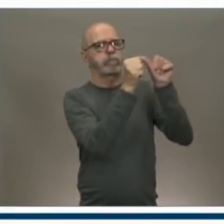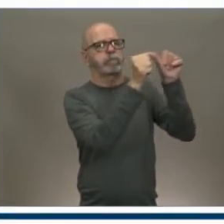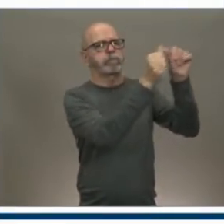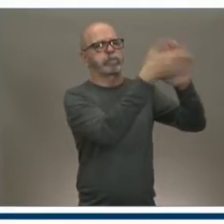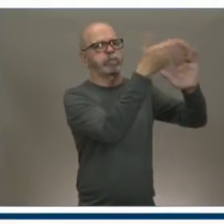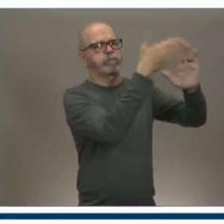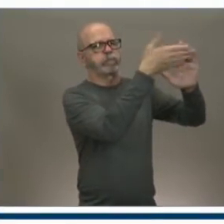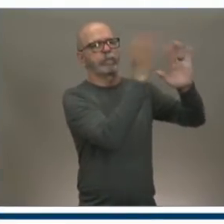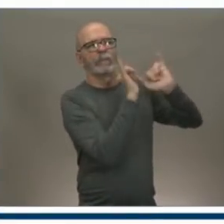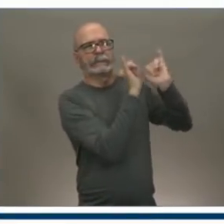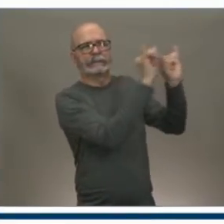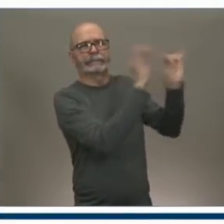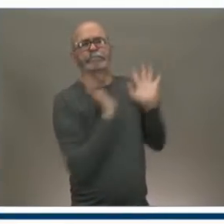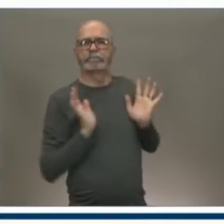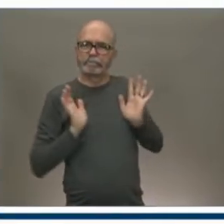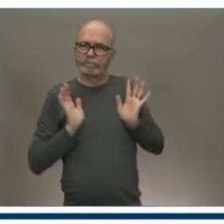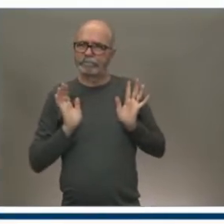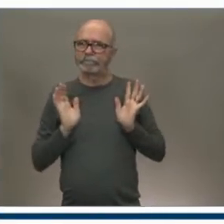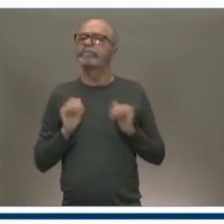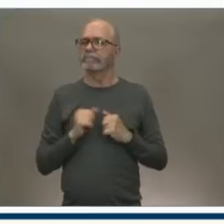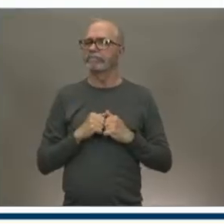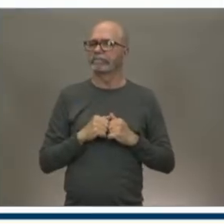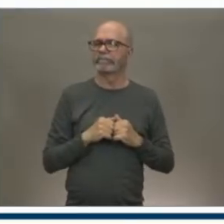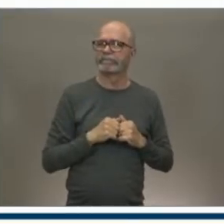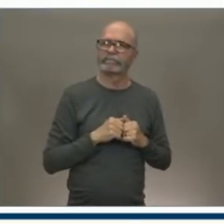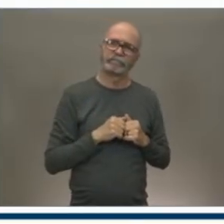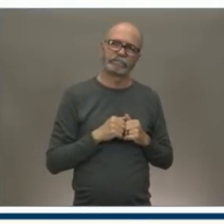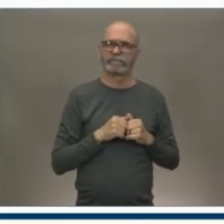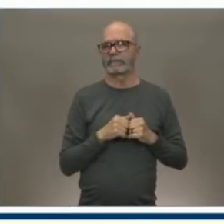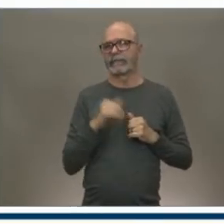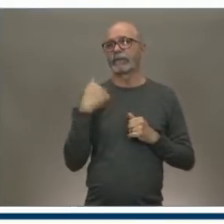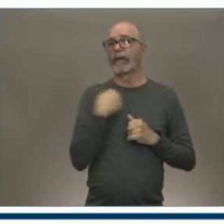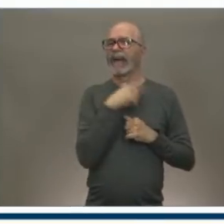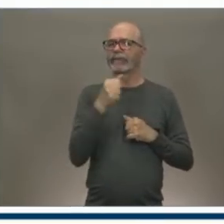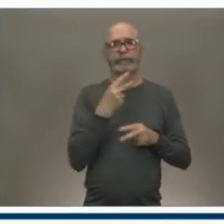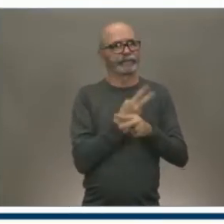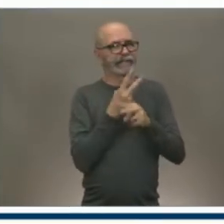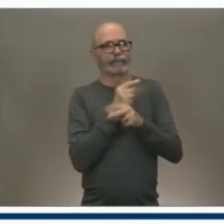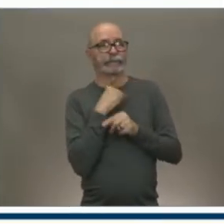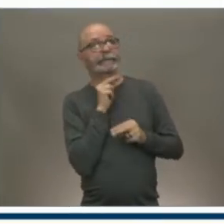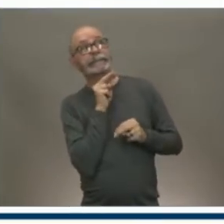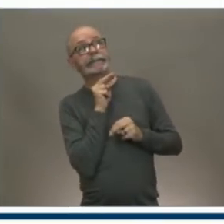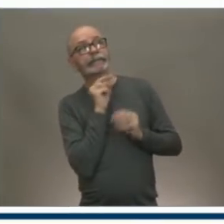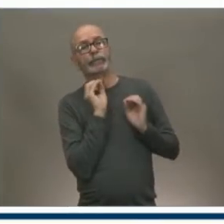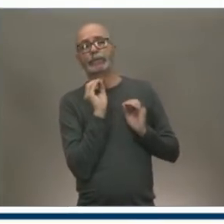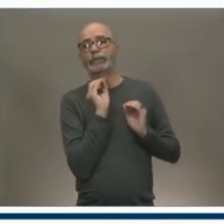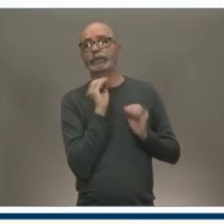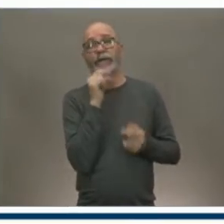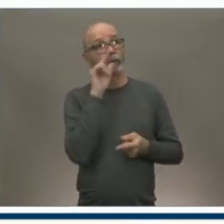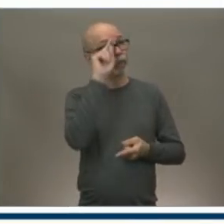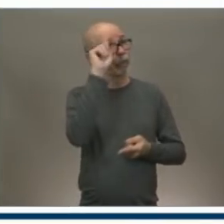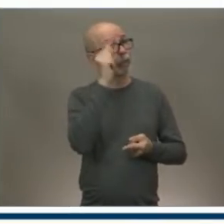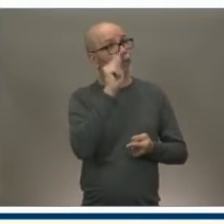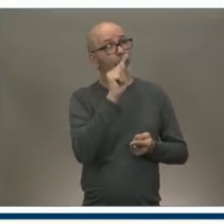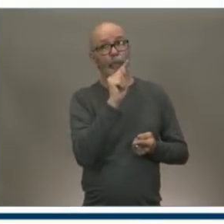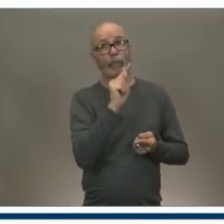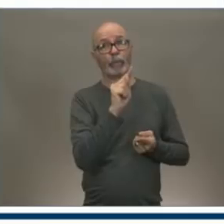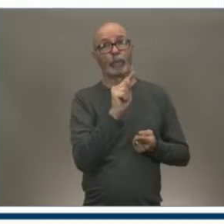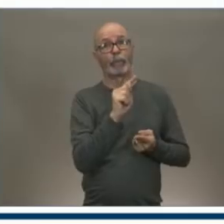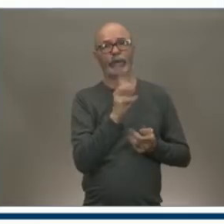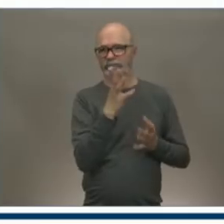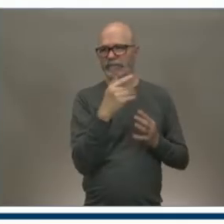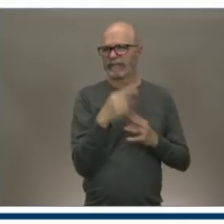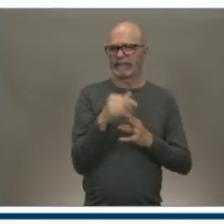for some time. I think all of us will need to see those numbers come down. And the news yesterday or today